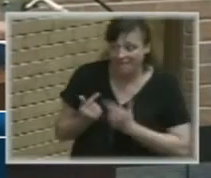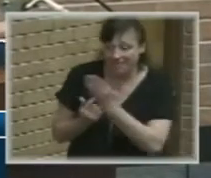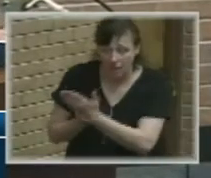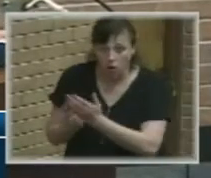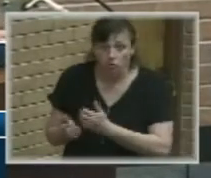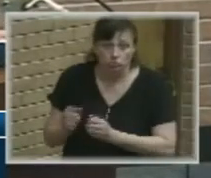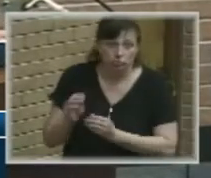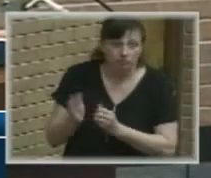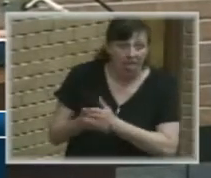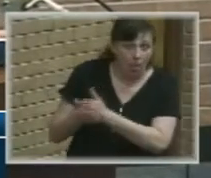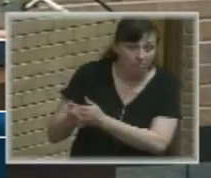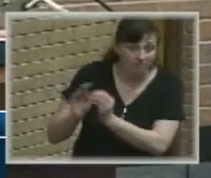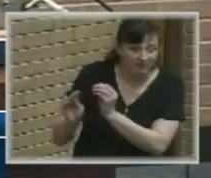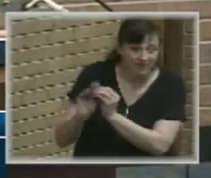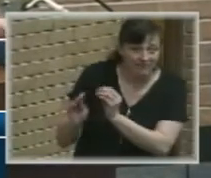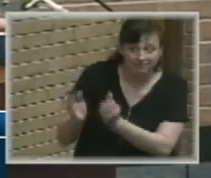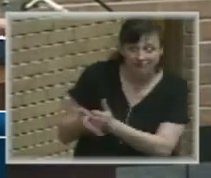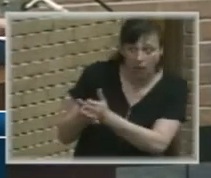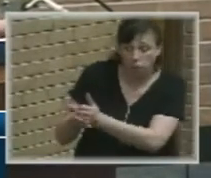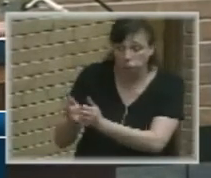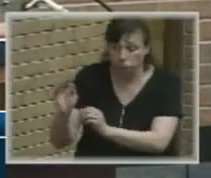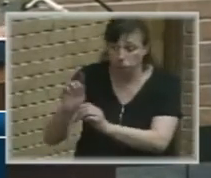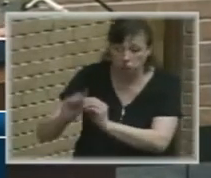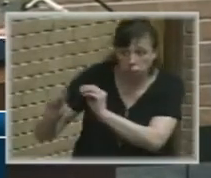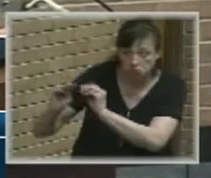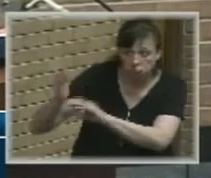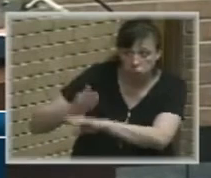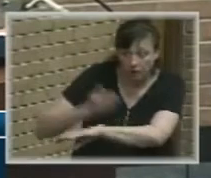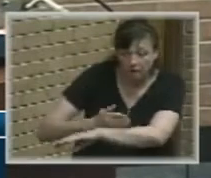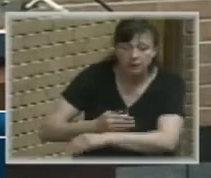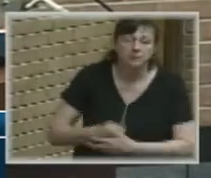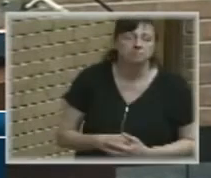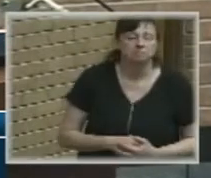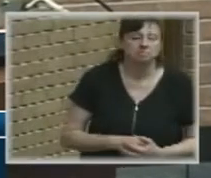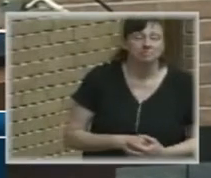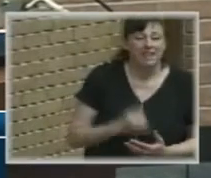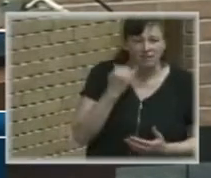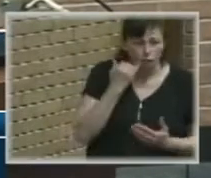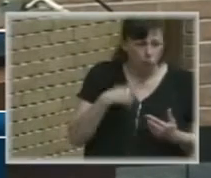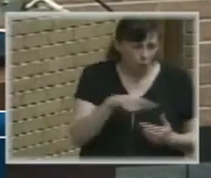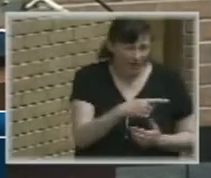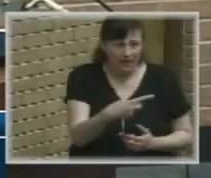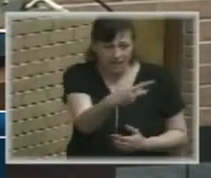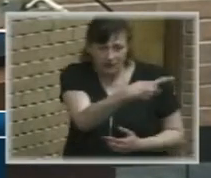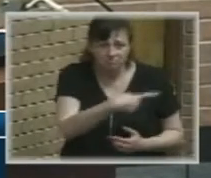it's something. And so if we can work together to continue that,